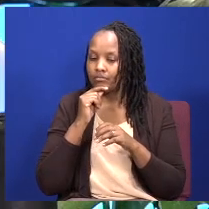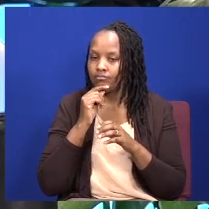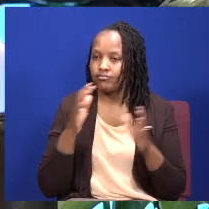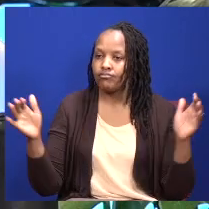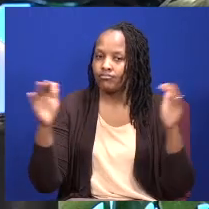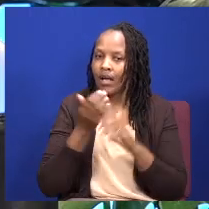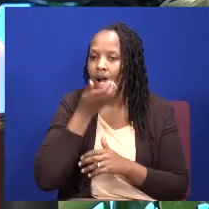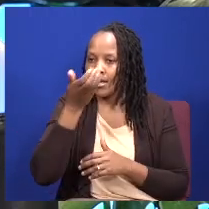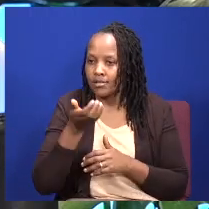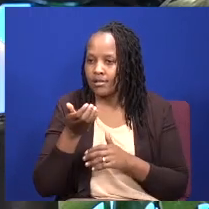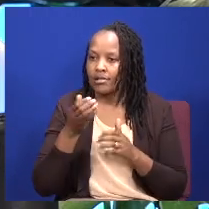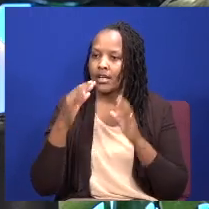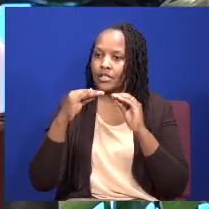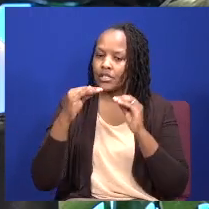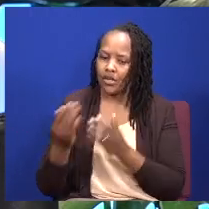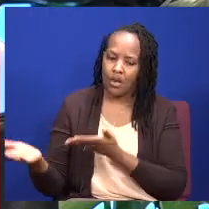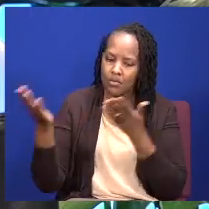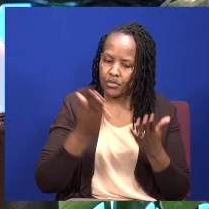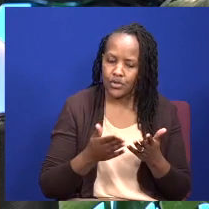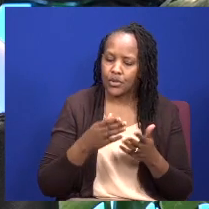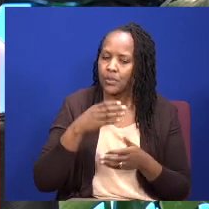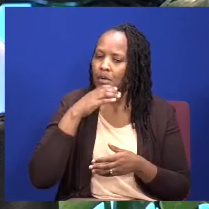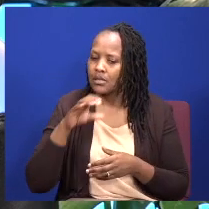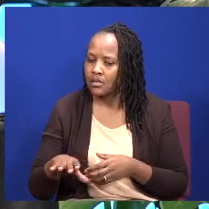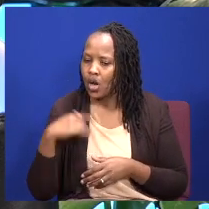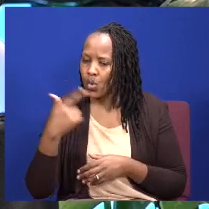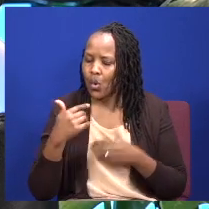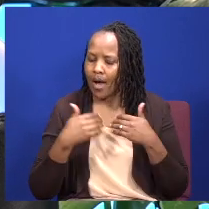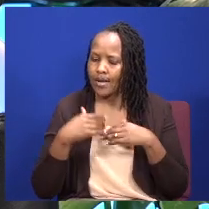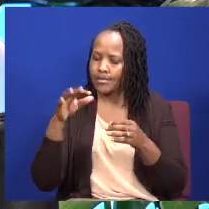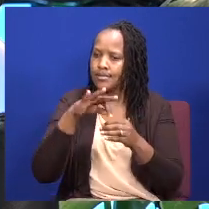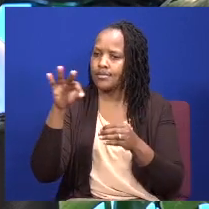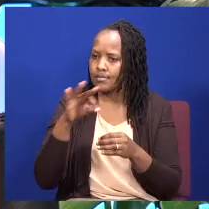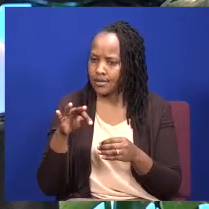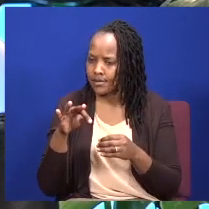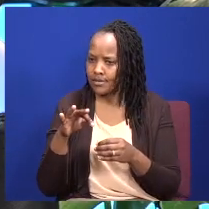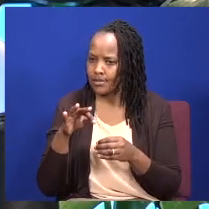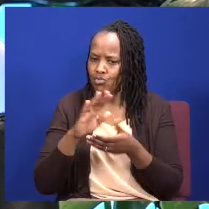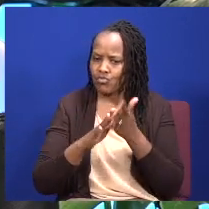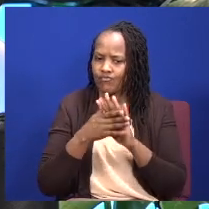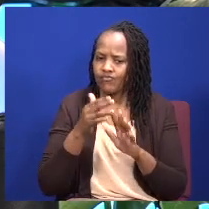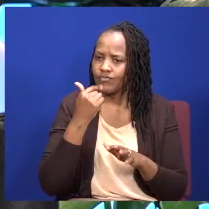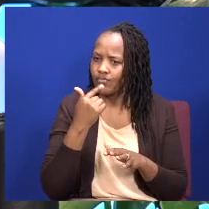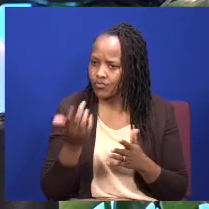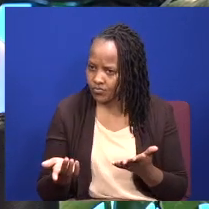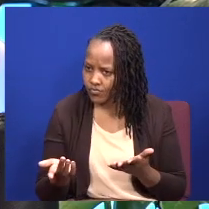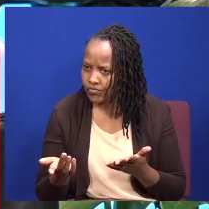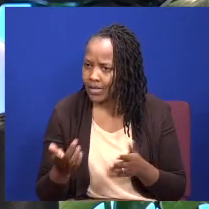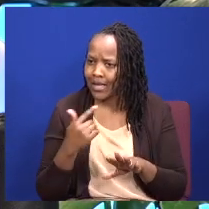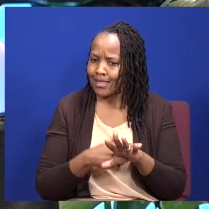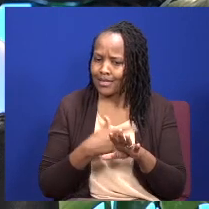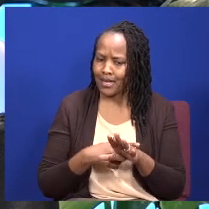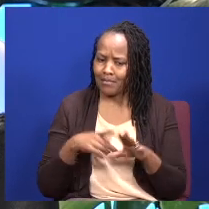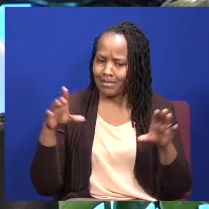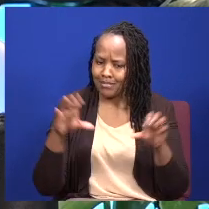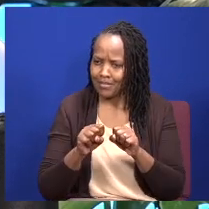answered, "Teacher, I brought you my son, who is possessed by a spirit that has robbed him of speech. Whenever it seizes